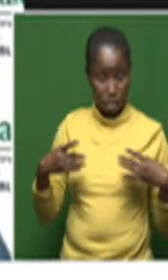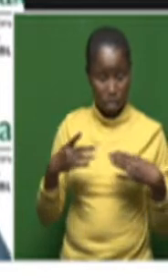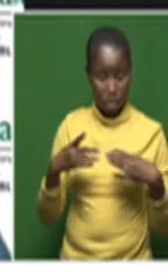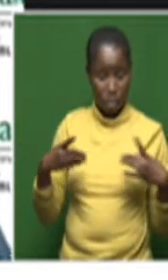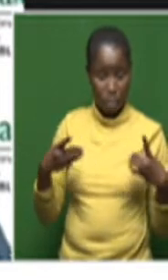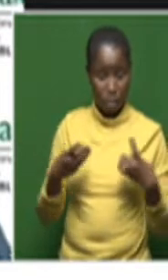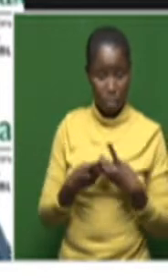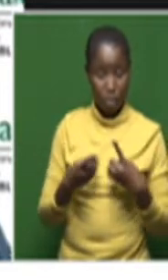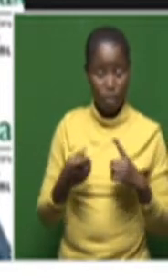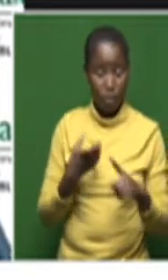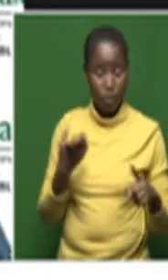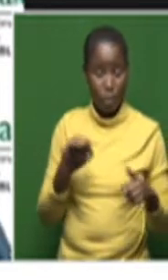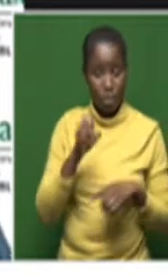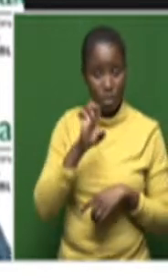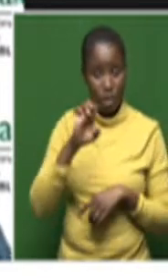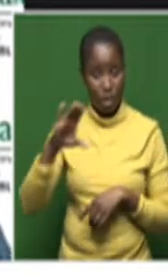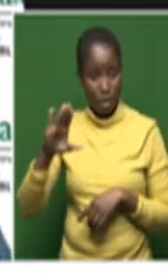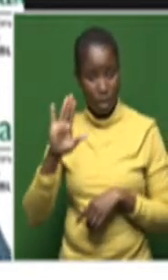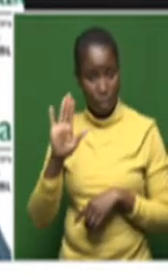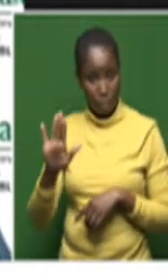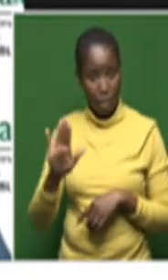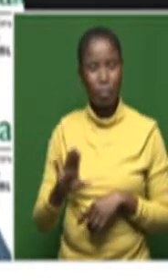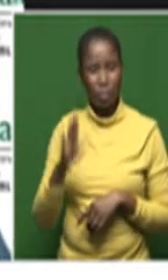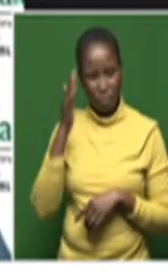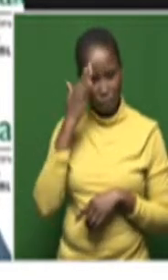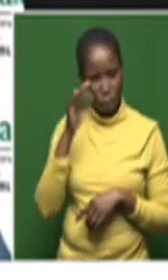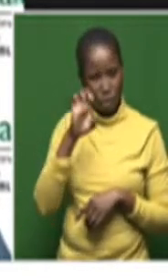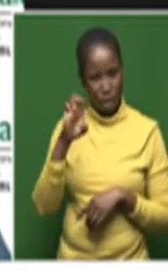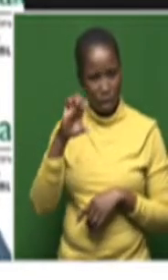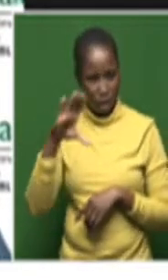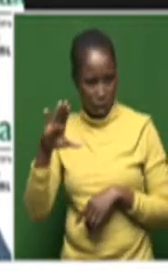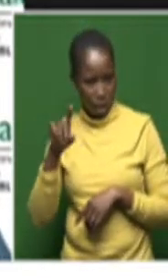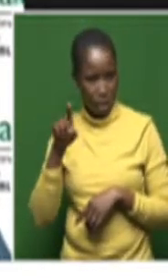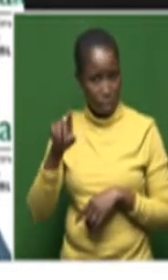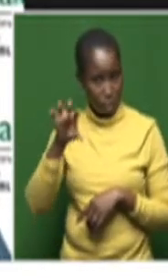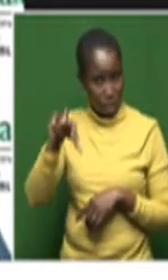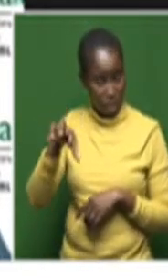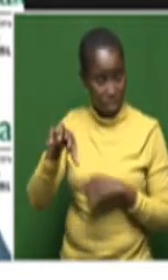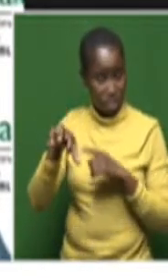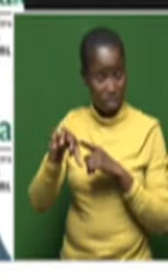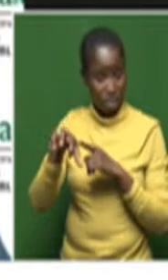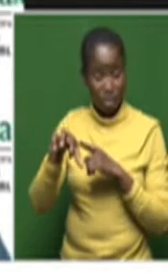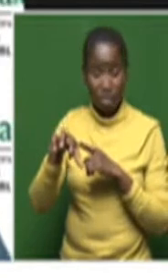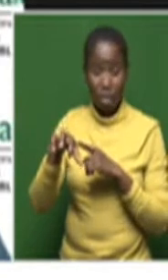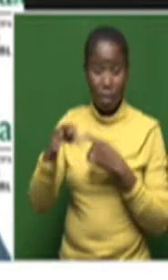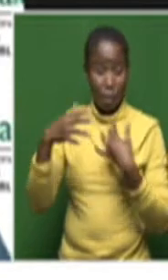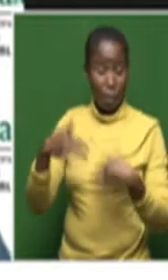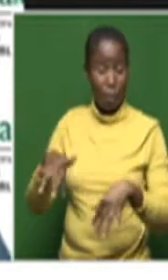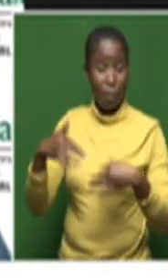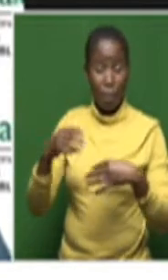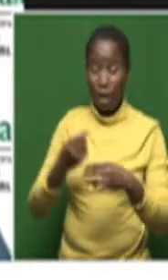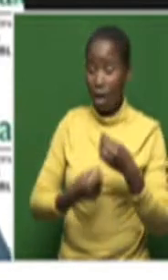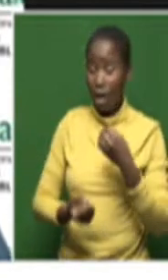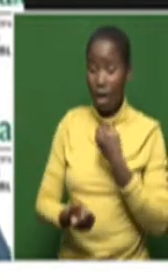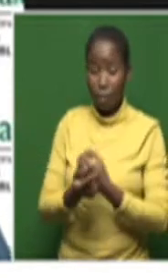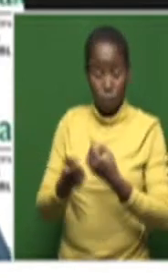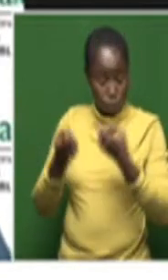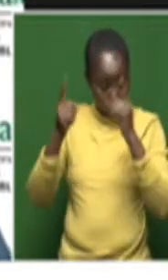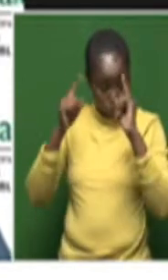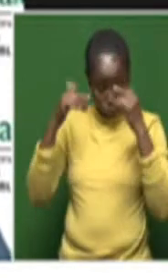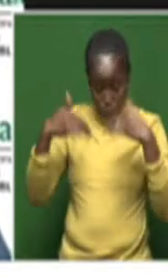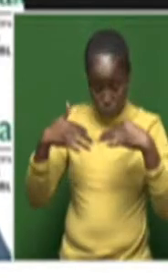the Eastern Cape. As you know, colleagues, that the Eastern Cape is one of the provinces which were the hardest hit by the second